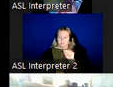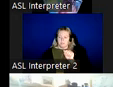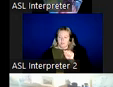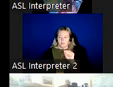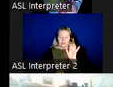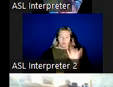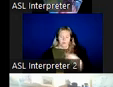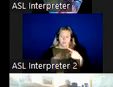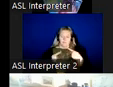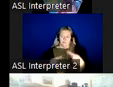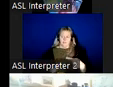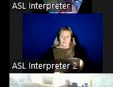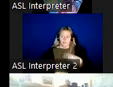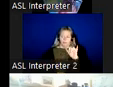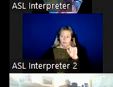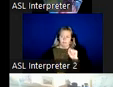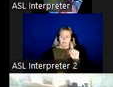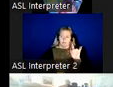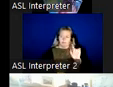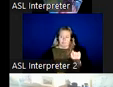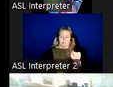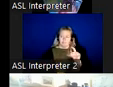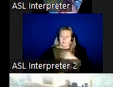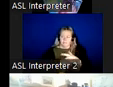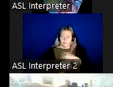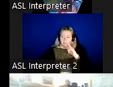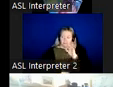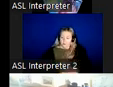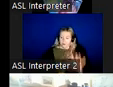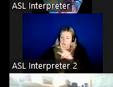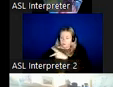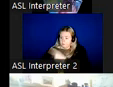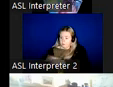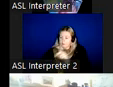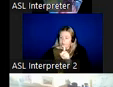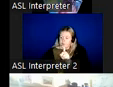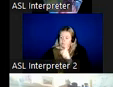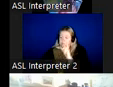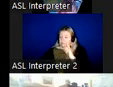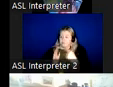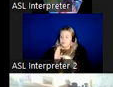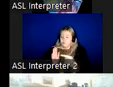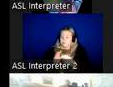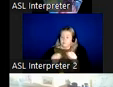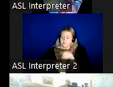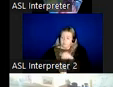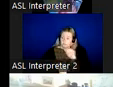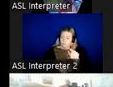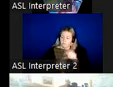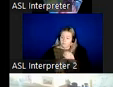physical literacy kits available for the whole province? And she says, for example, shipping out to